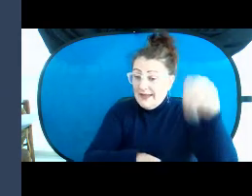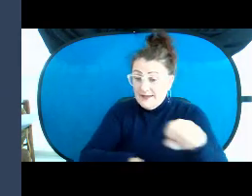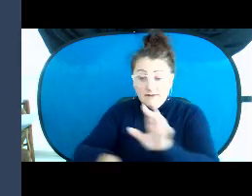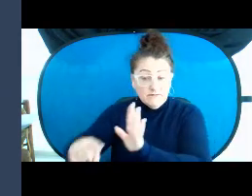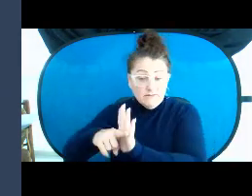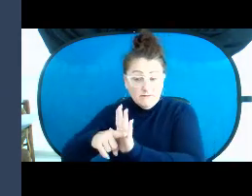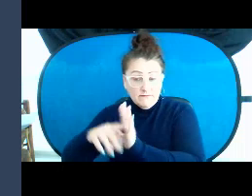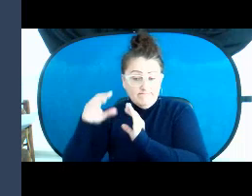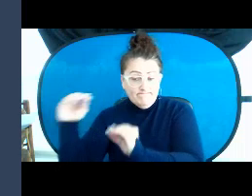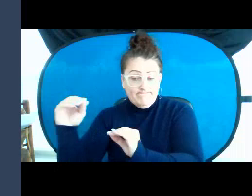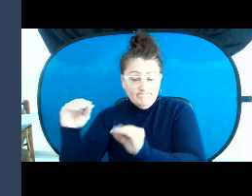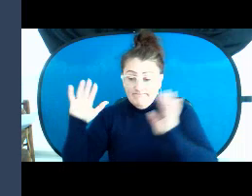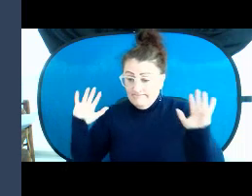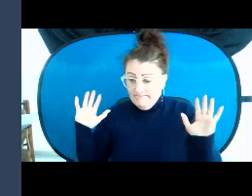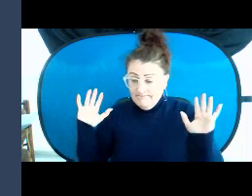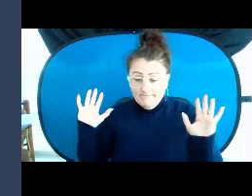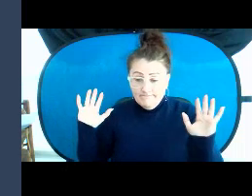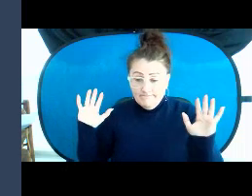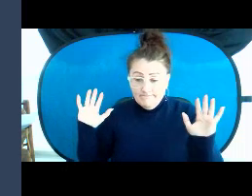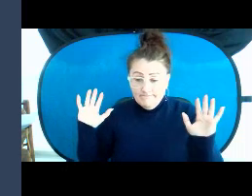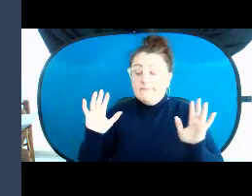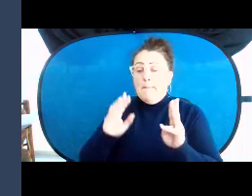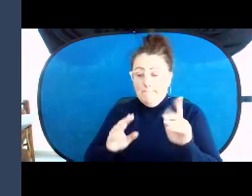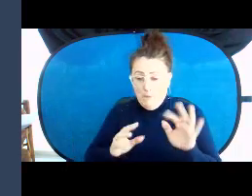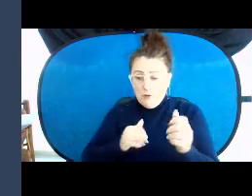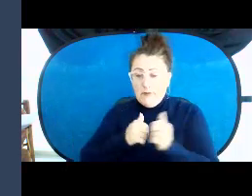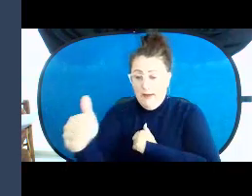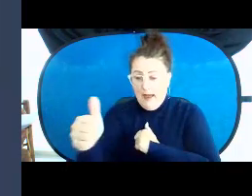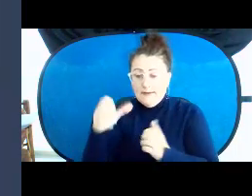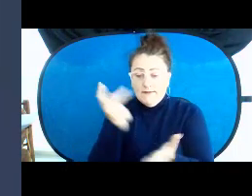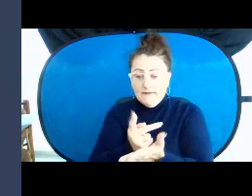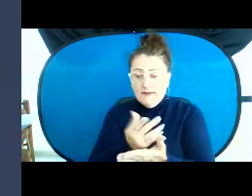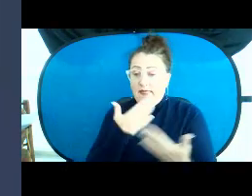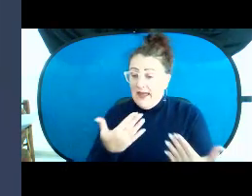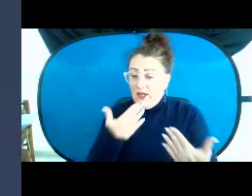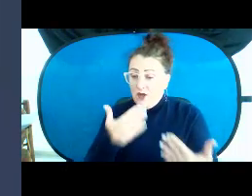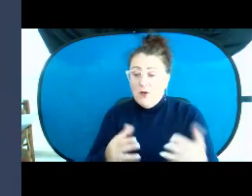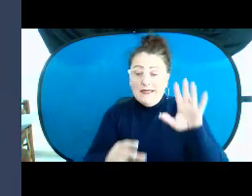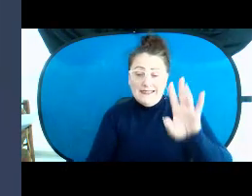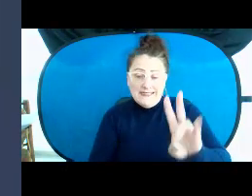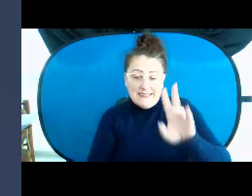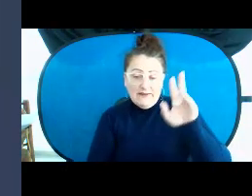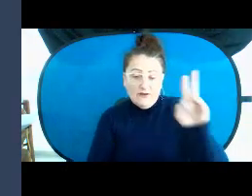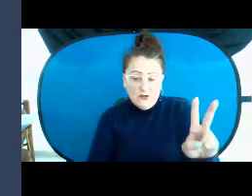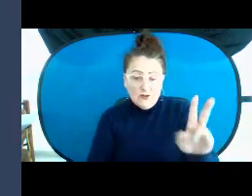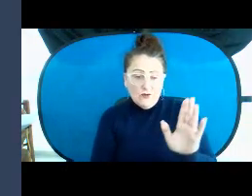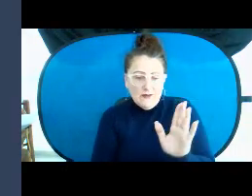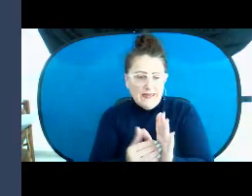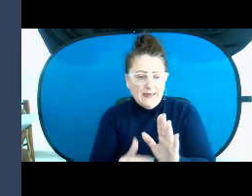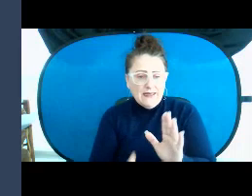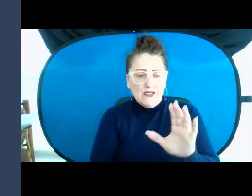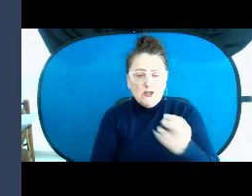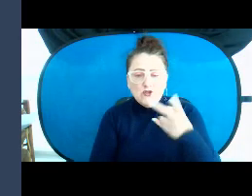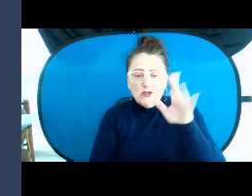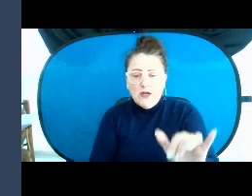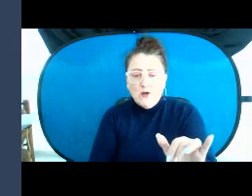Opposed? Abstentions? Motion passes. Thank you. Item 72 is also Cherry.